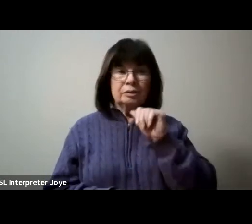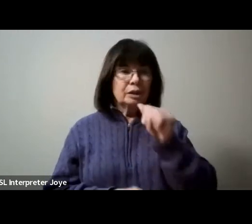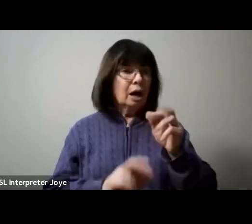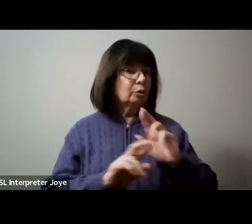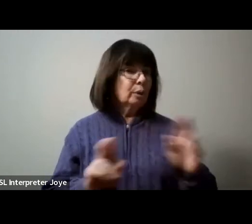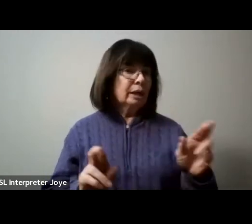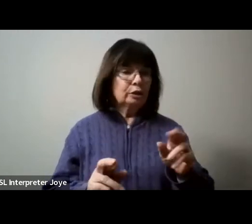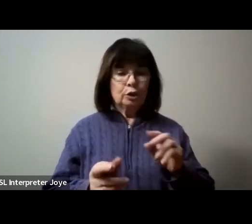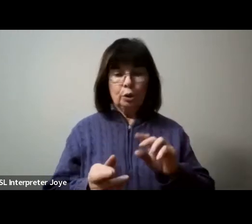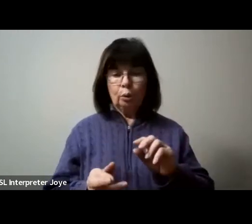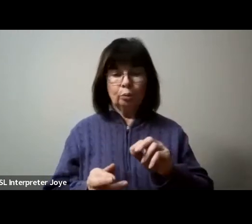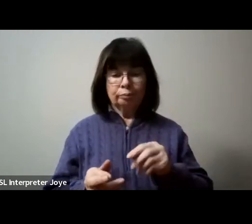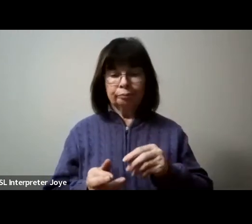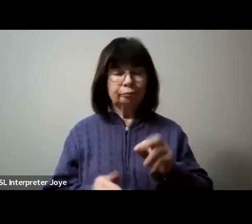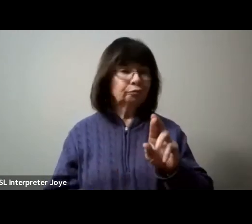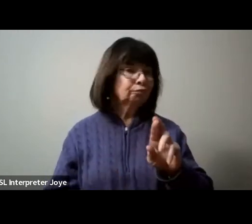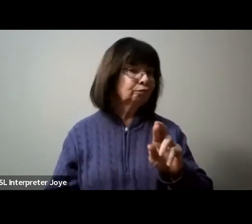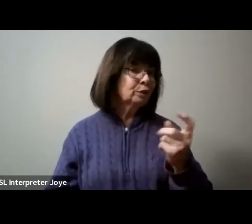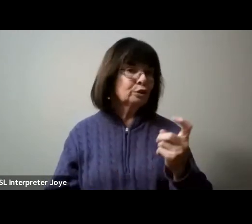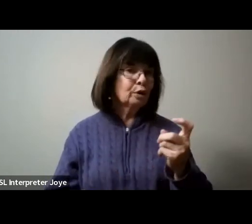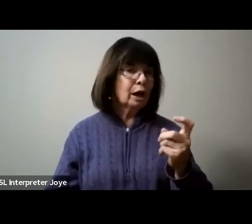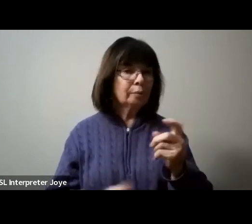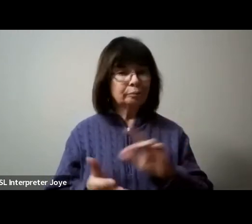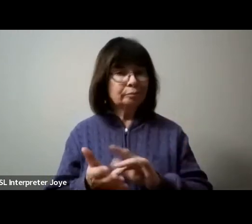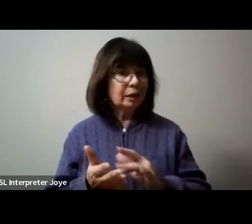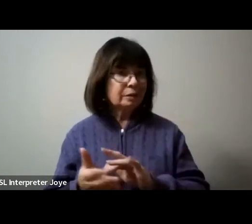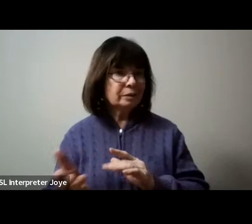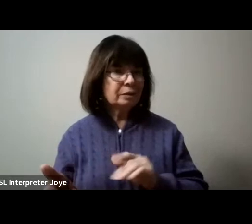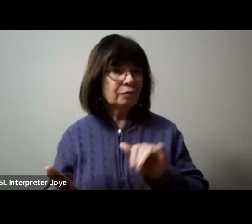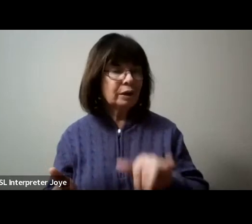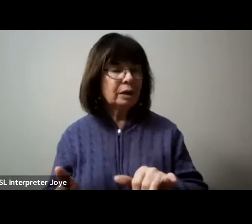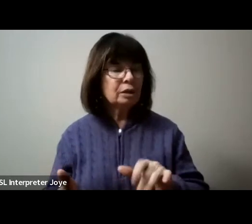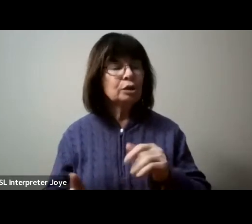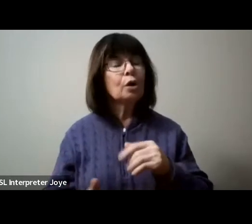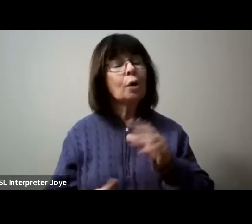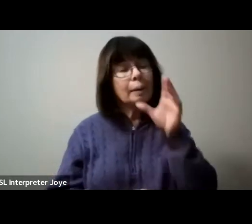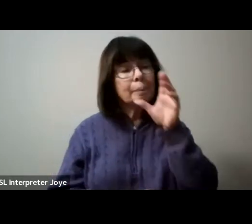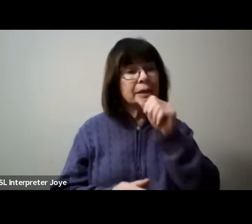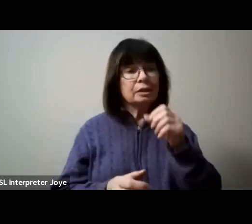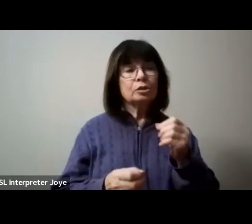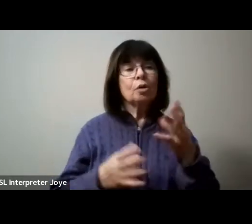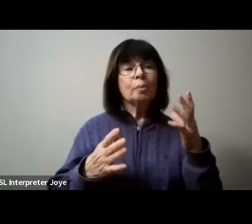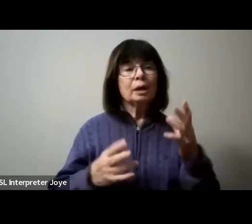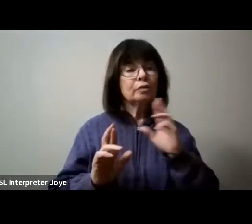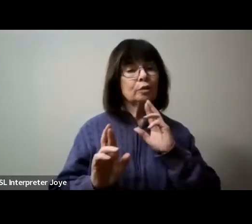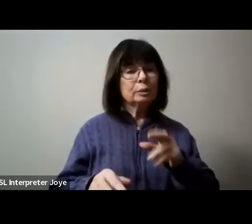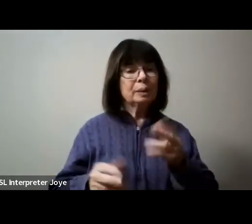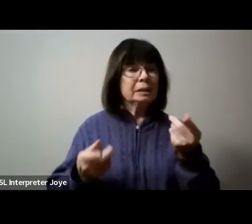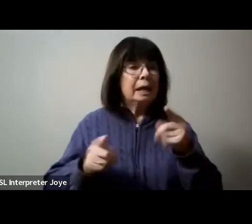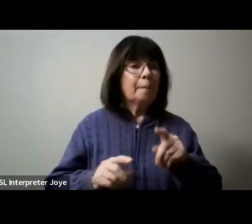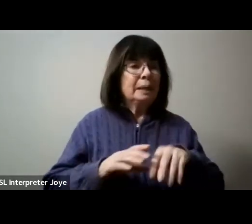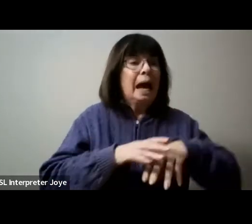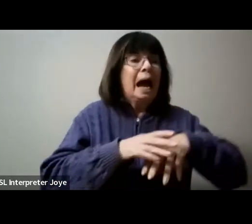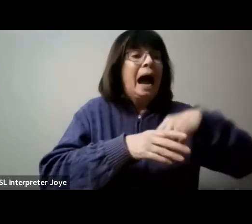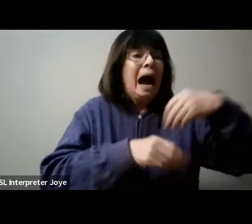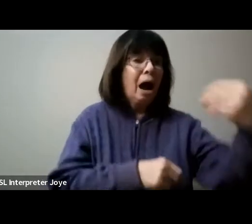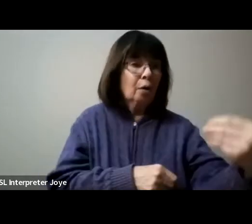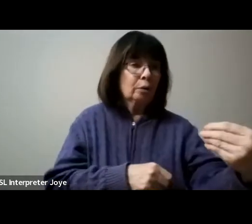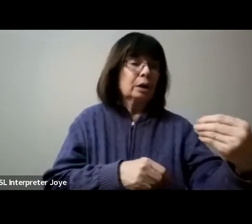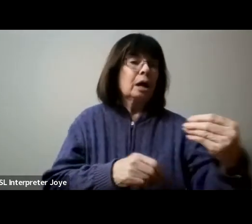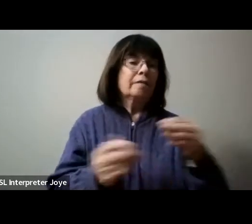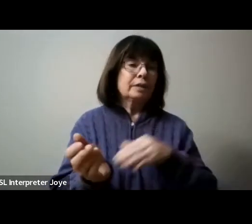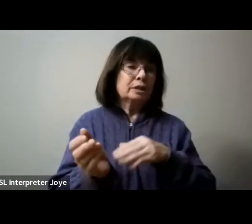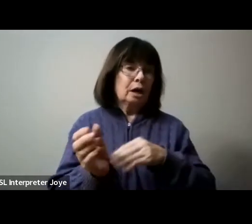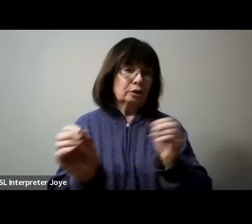prescribe Paxlovid. And so I guess since so much of the response happened outside of the doctor's office, so to speak, do we know if we're ready?